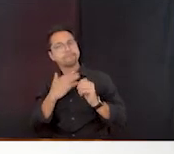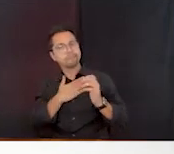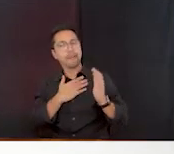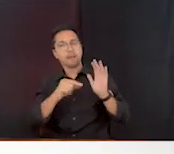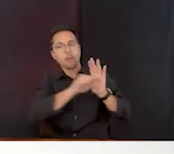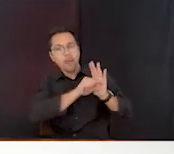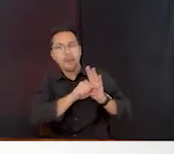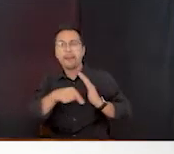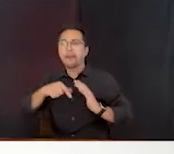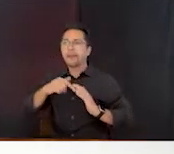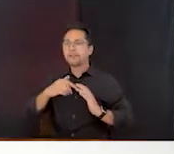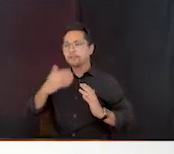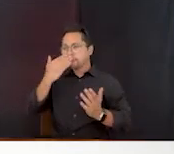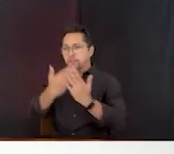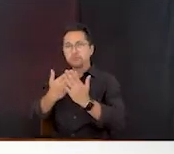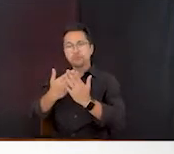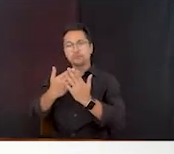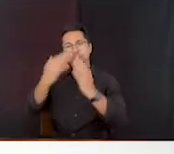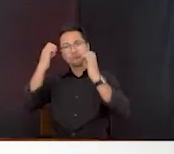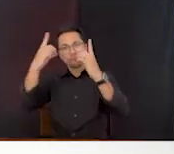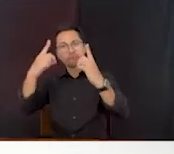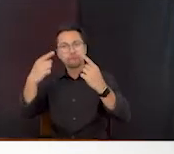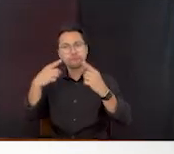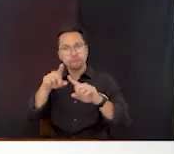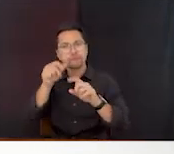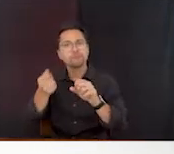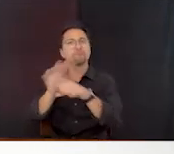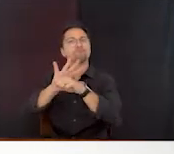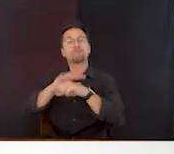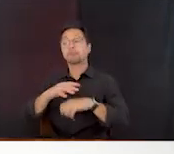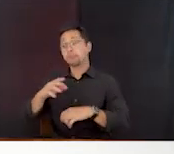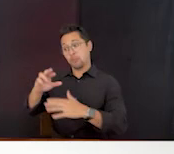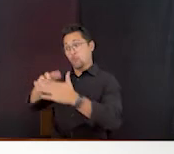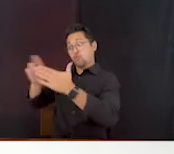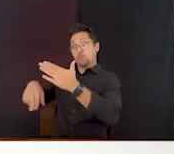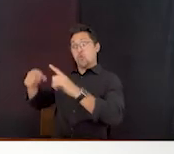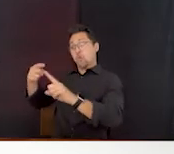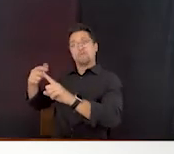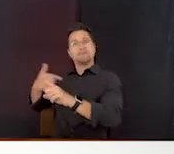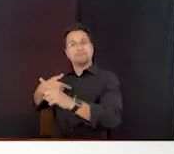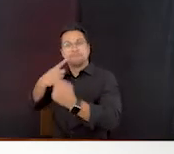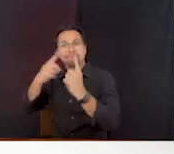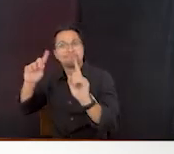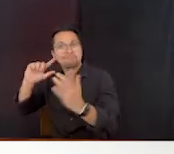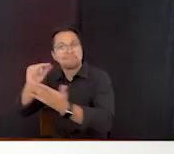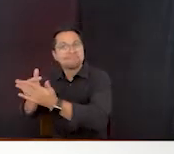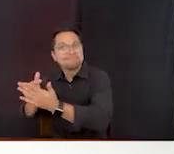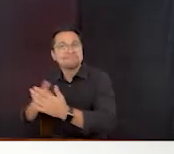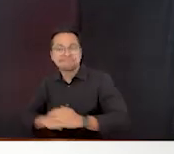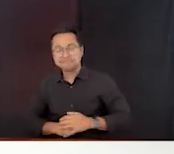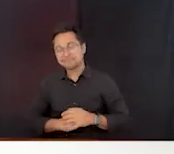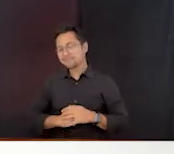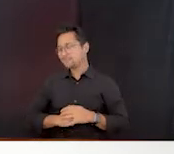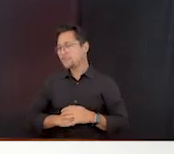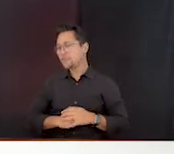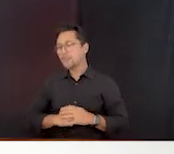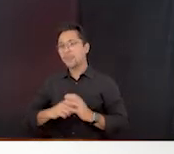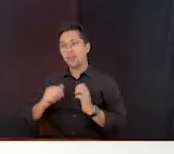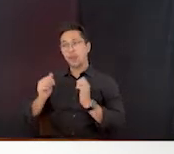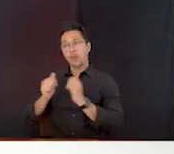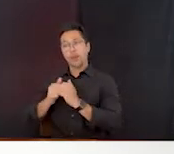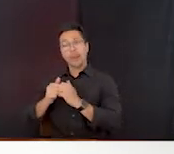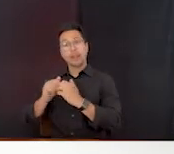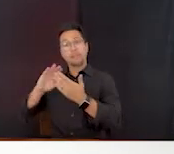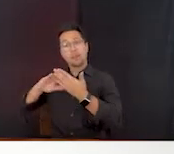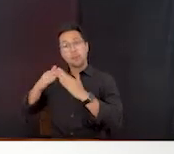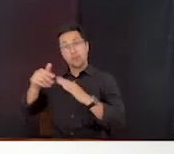in academics pretty well, and the result is I graduated. I'd say with establishing